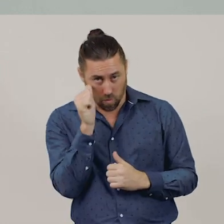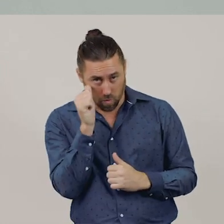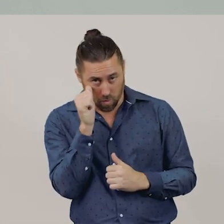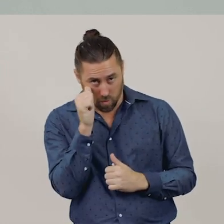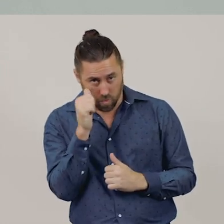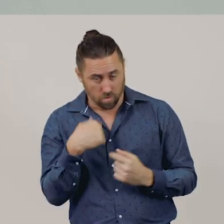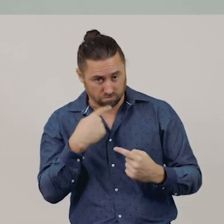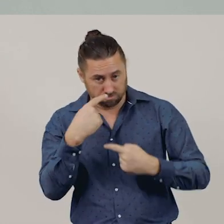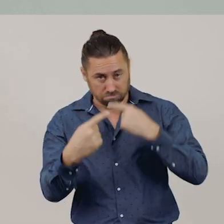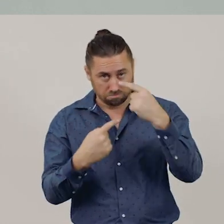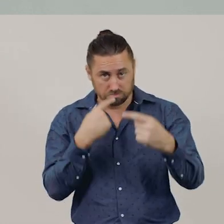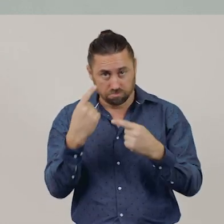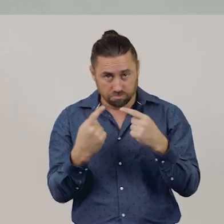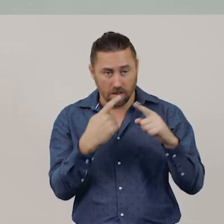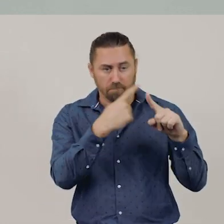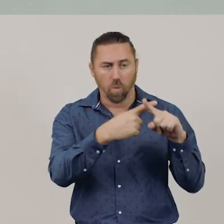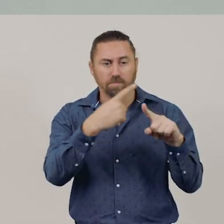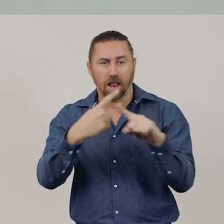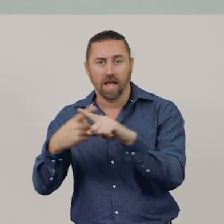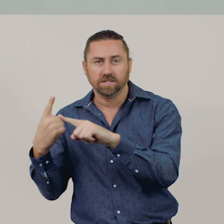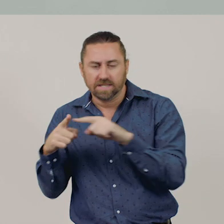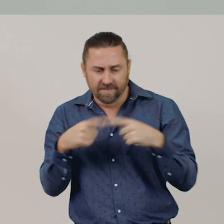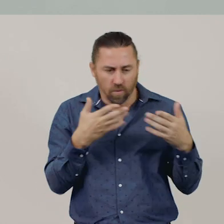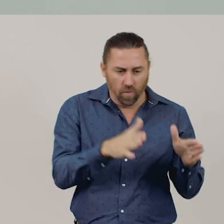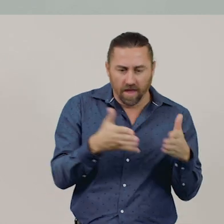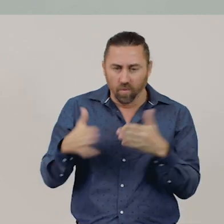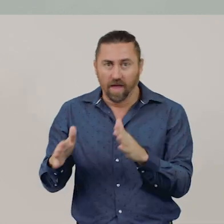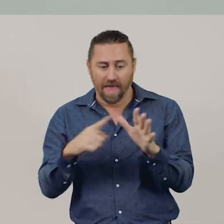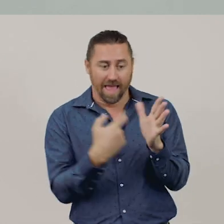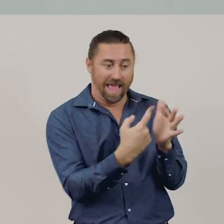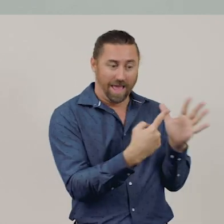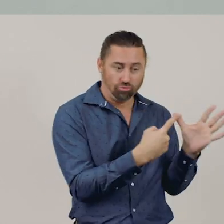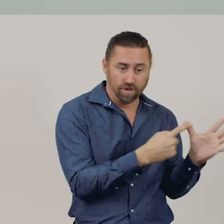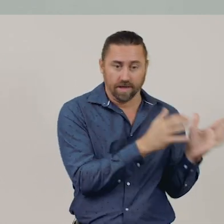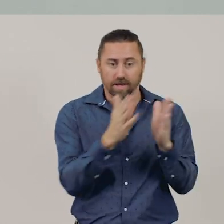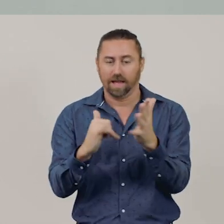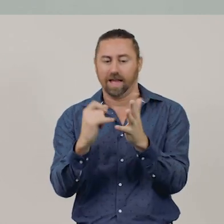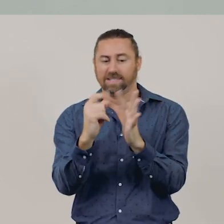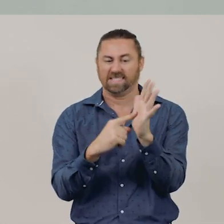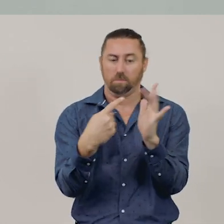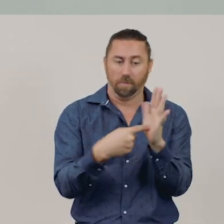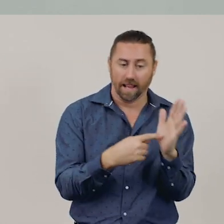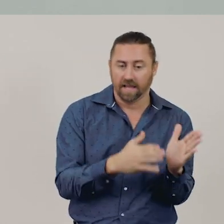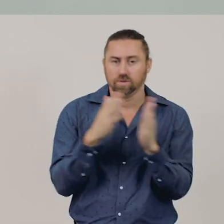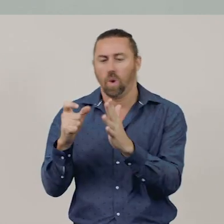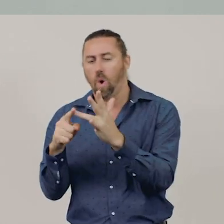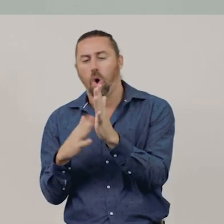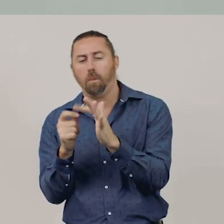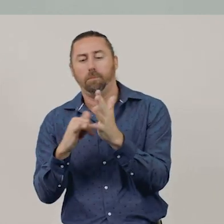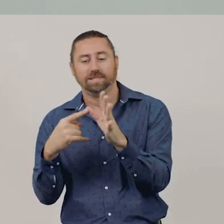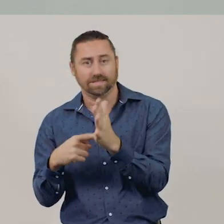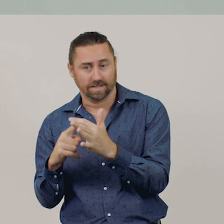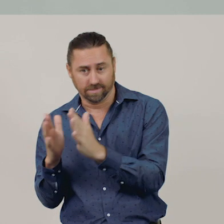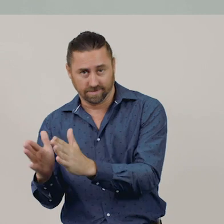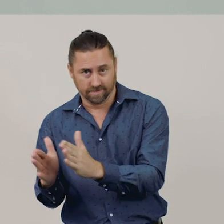know that we can solve multiplication operations using the area model, split strategy, or